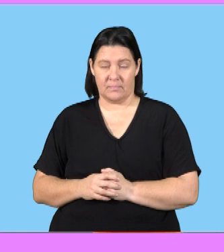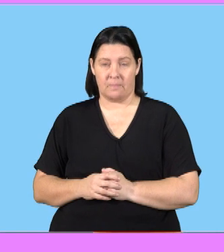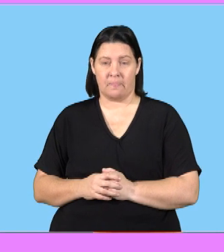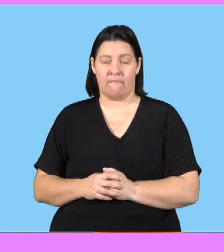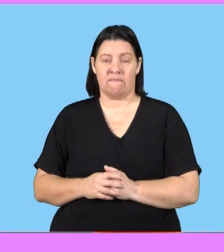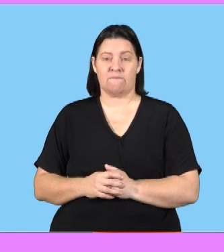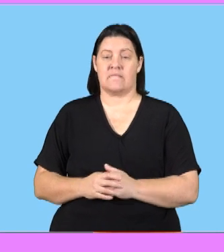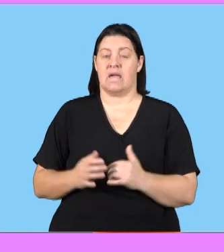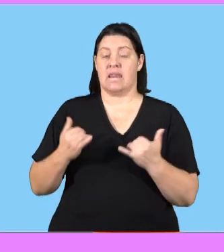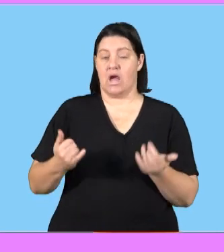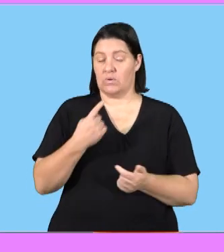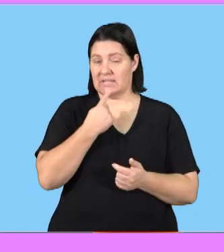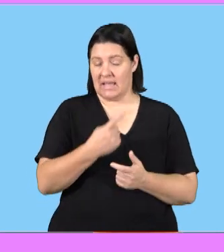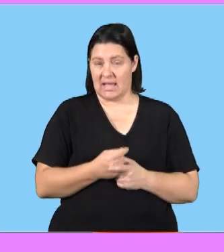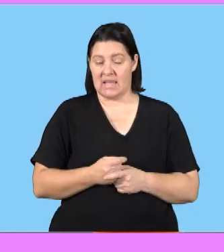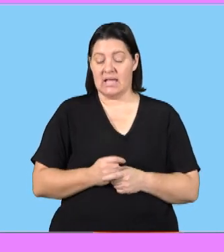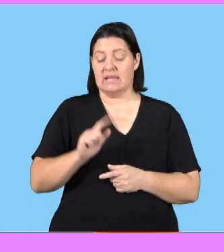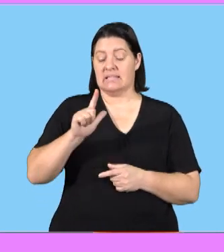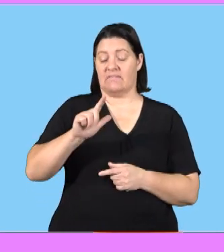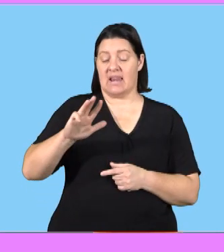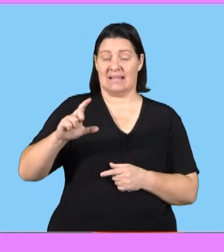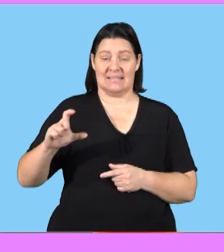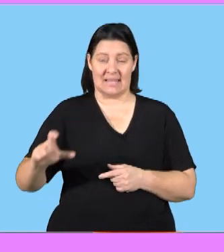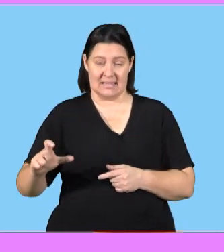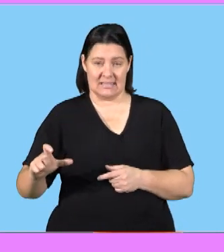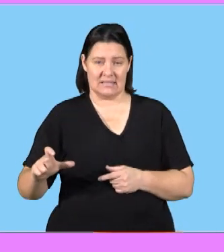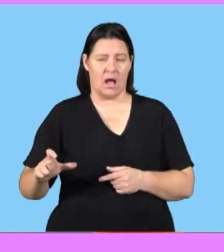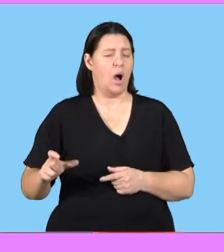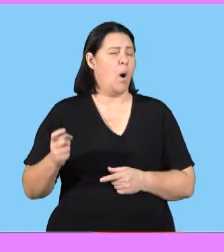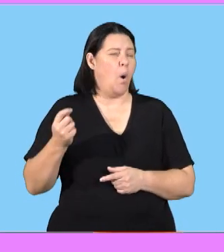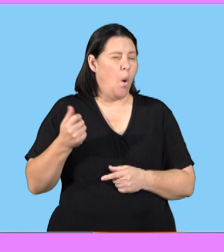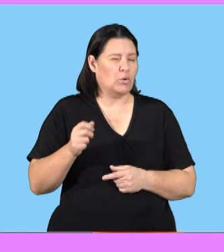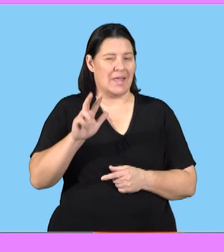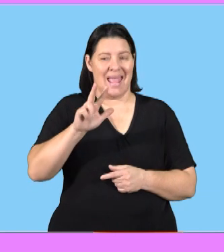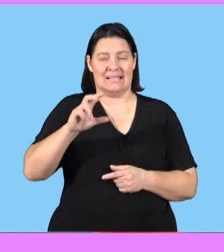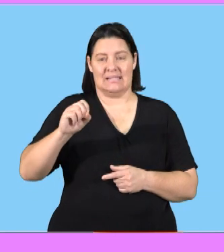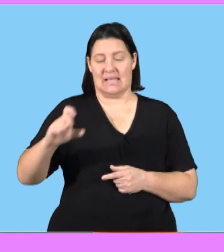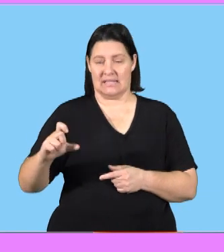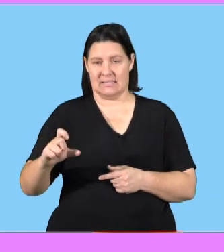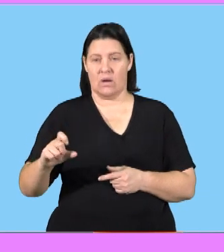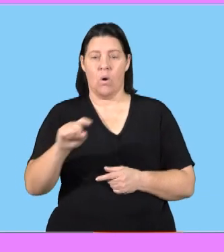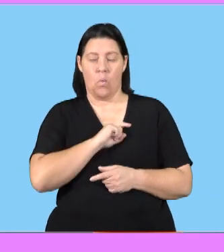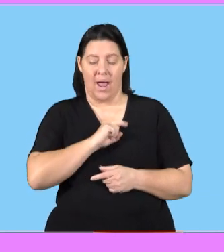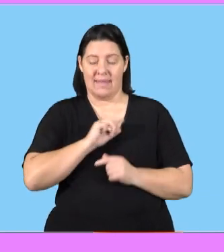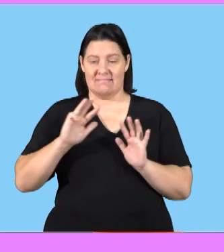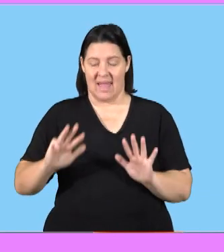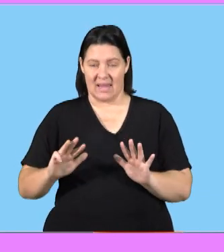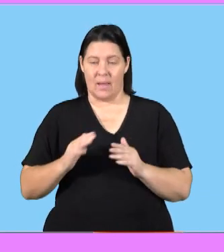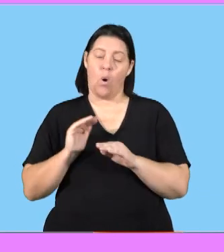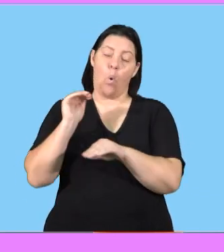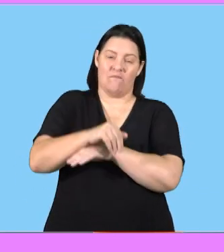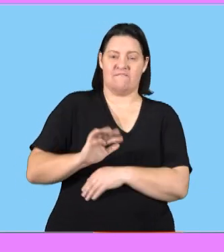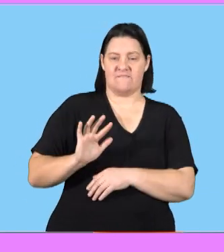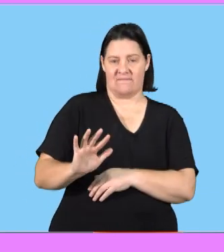0.79 cent. Then you can see the 79 cent is very close to 80 cent because 9